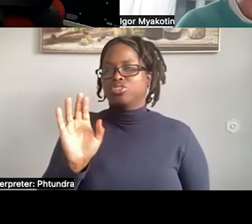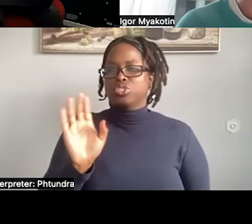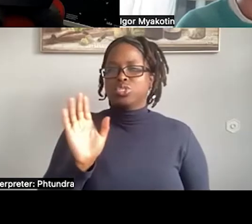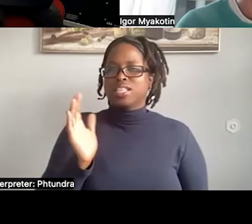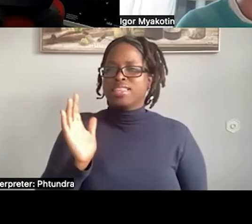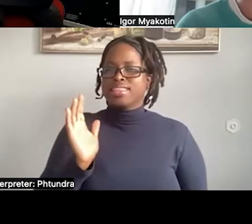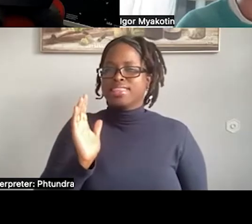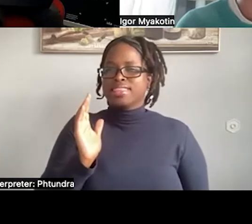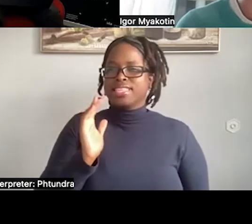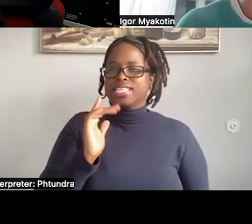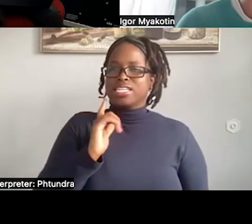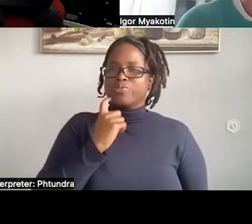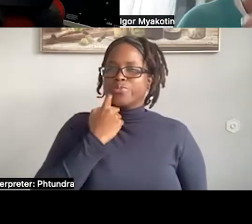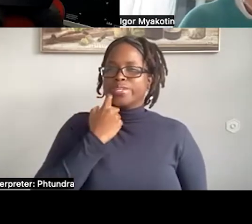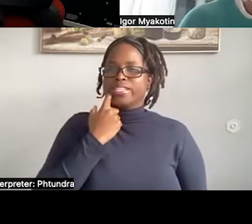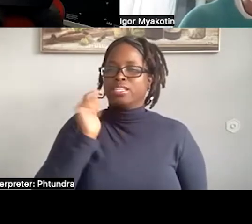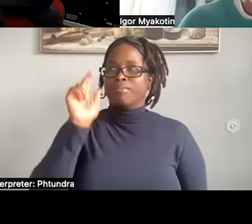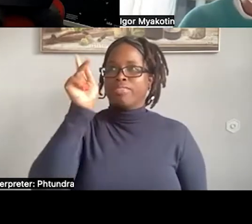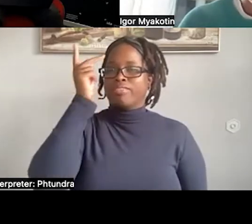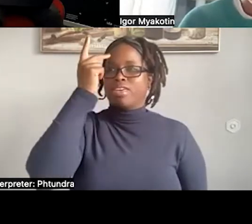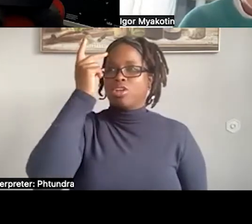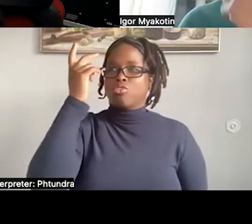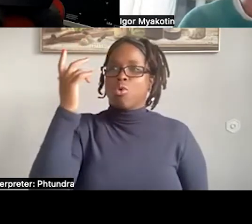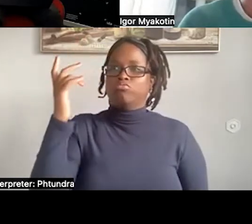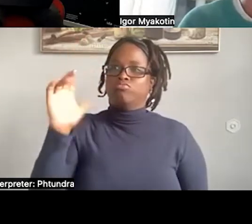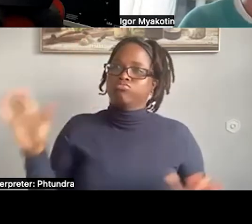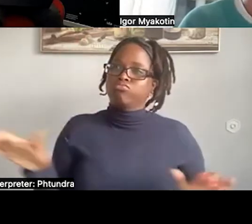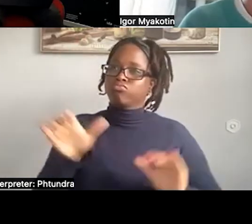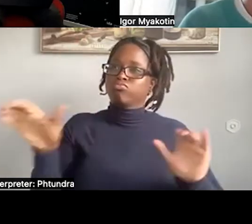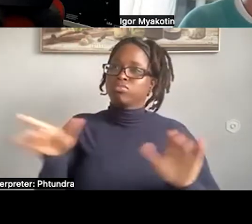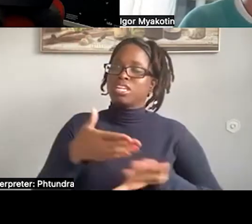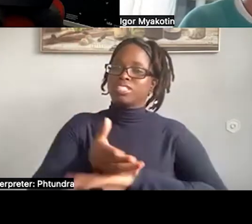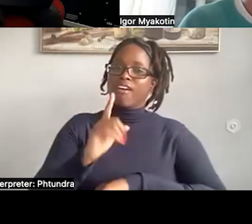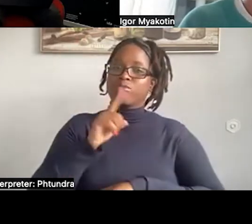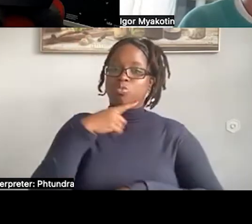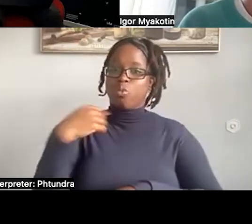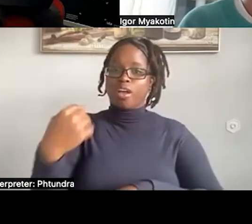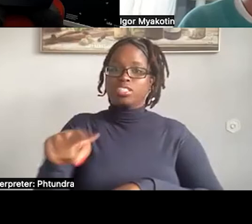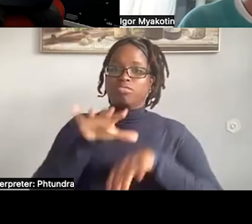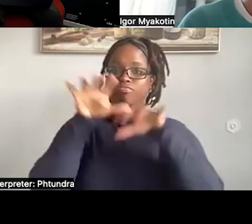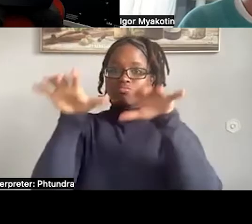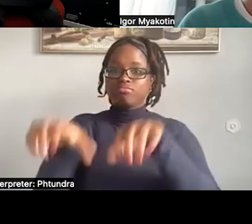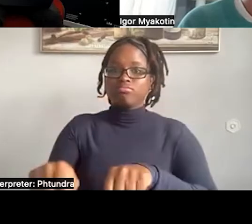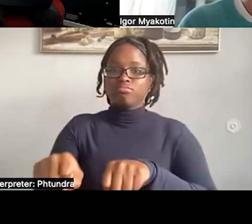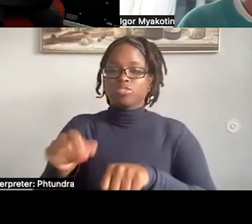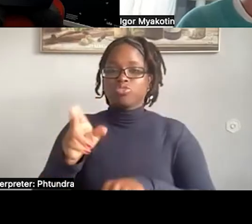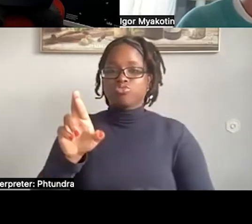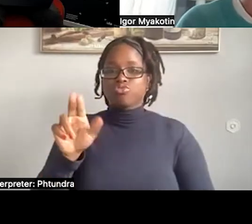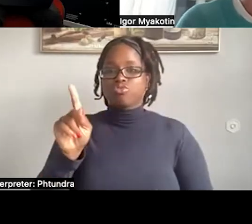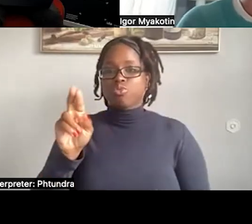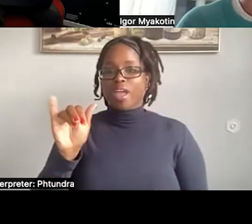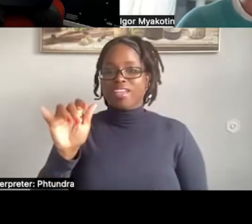political action right after Russia invades Ukraine, she